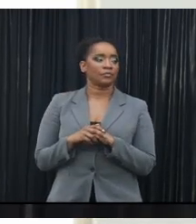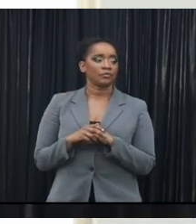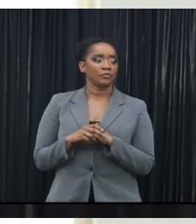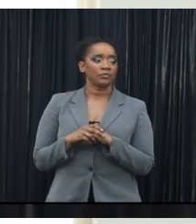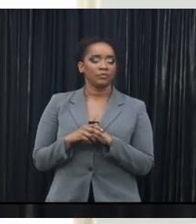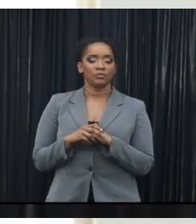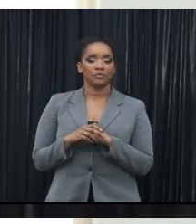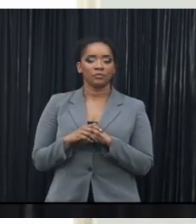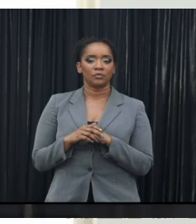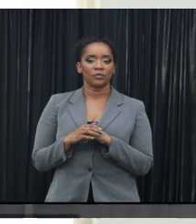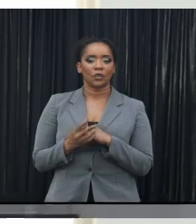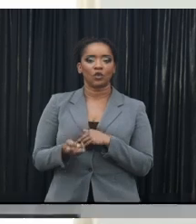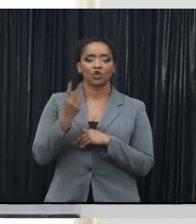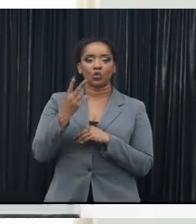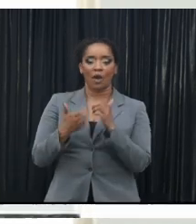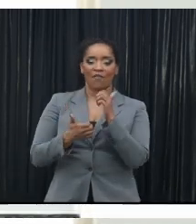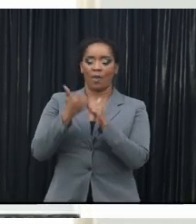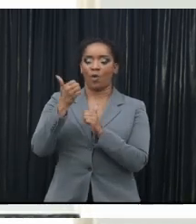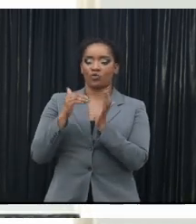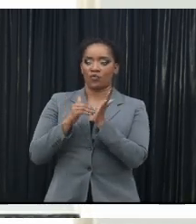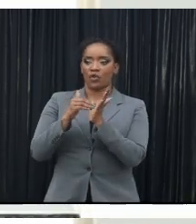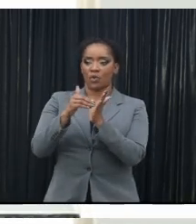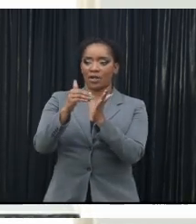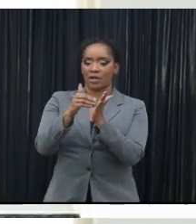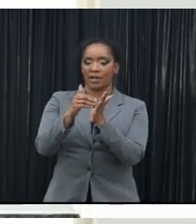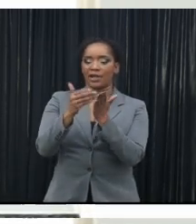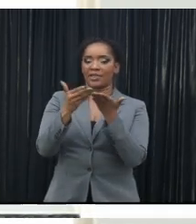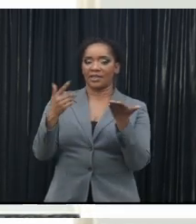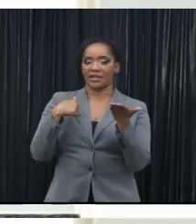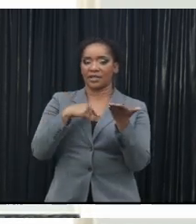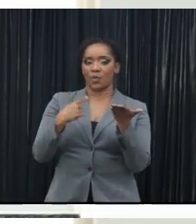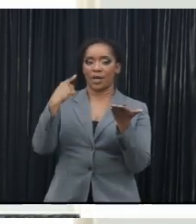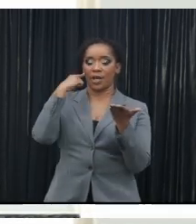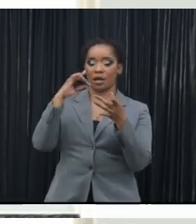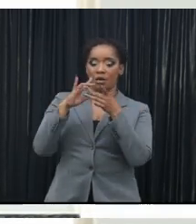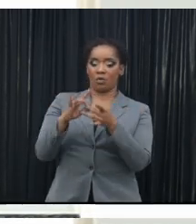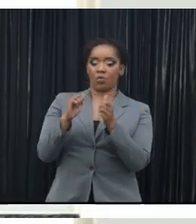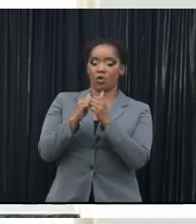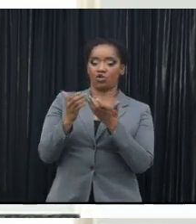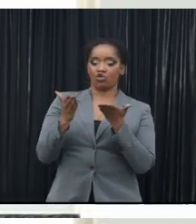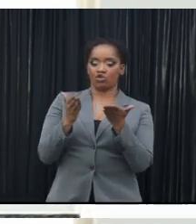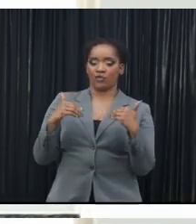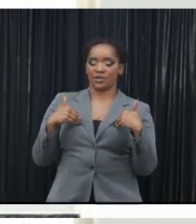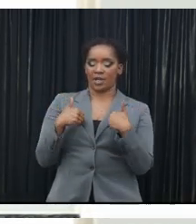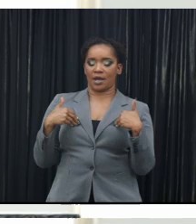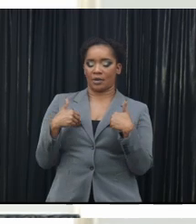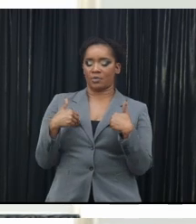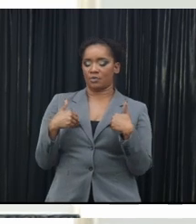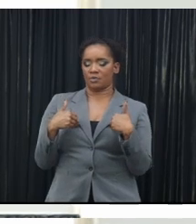So, two of the most frequently federal laws that are implicated when we are talking about service animals are the Americans with Disabilities